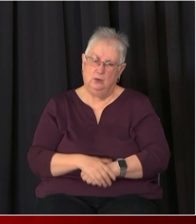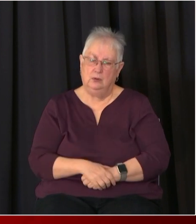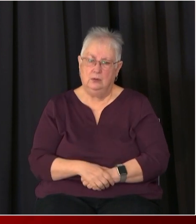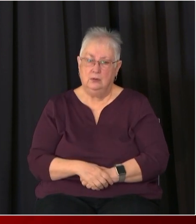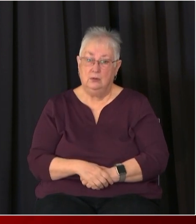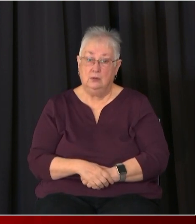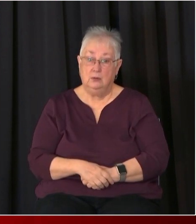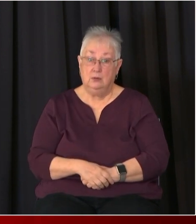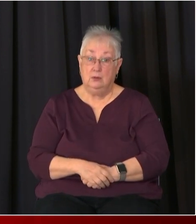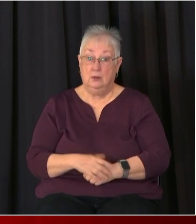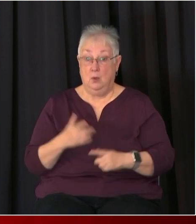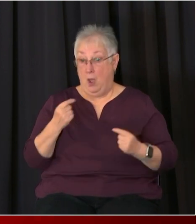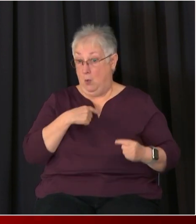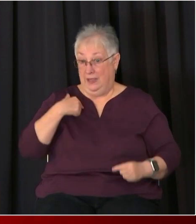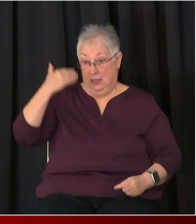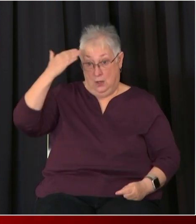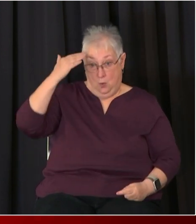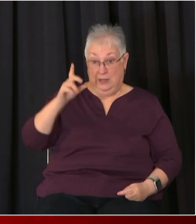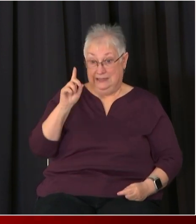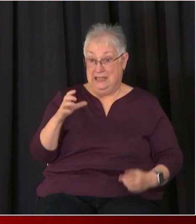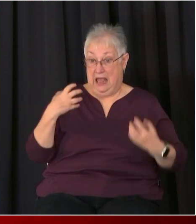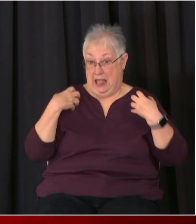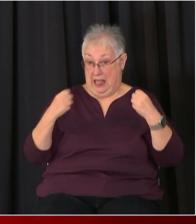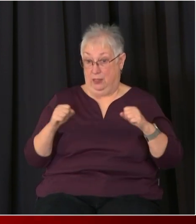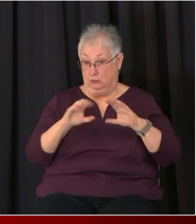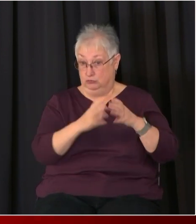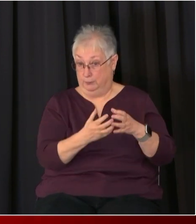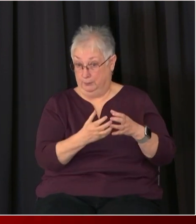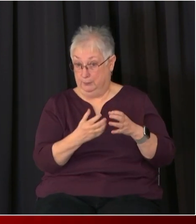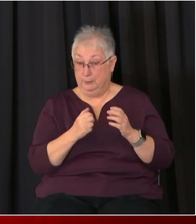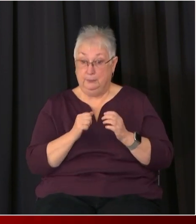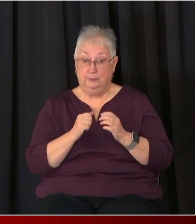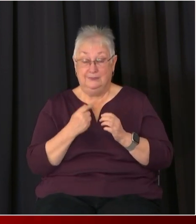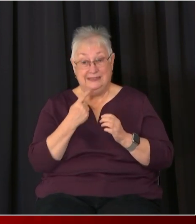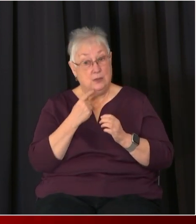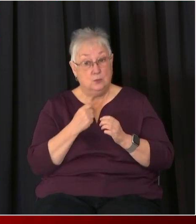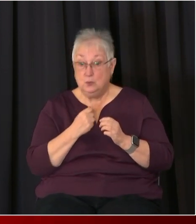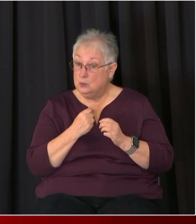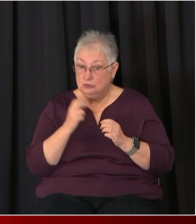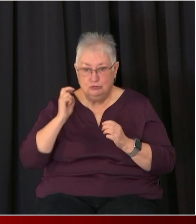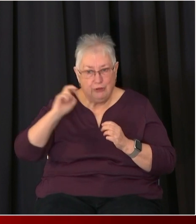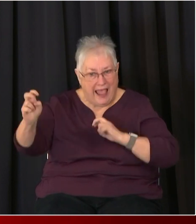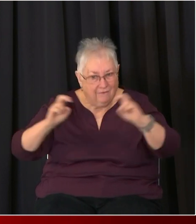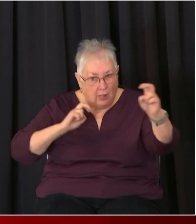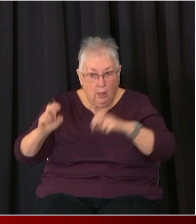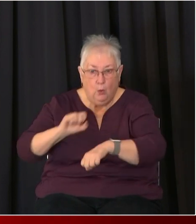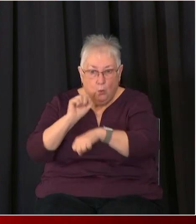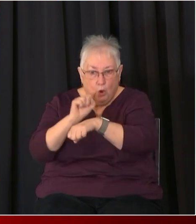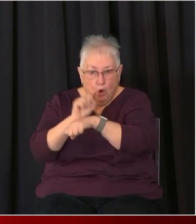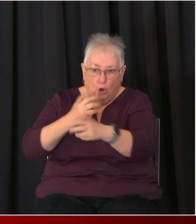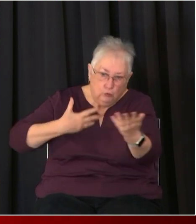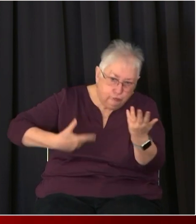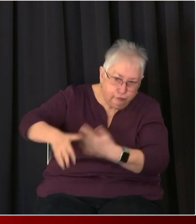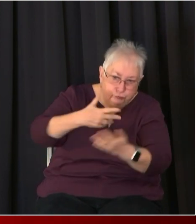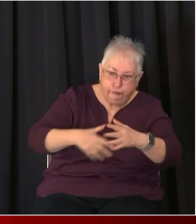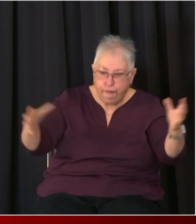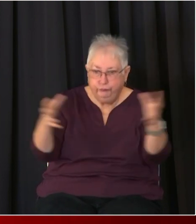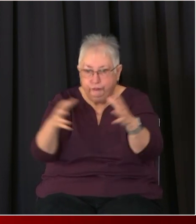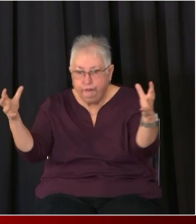that DC Health has reported travel and work and social gathering